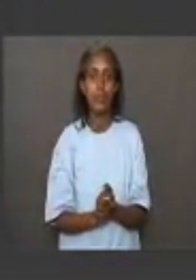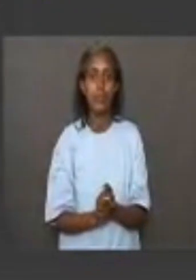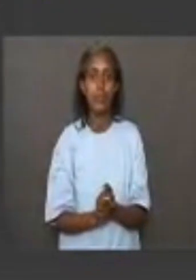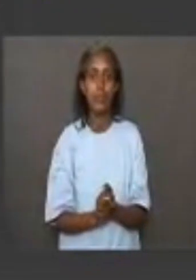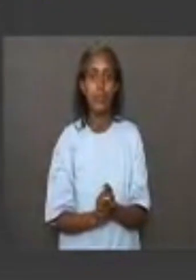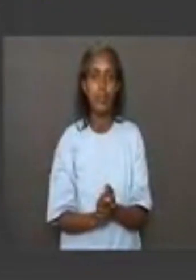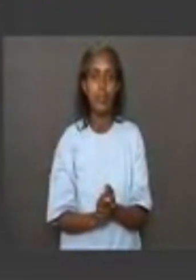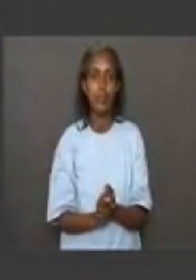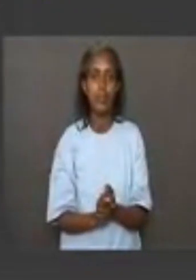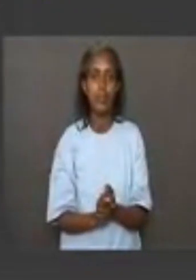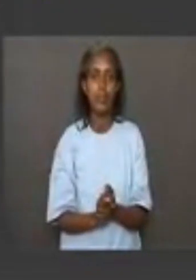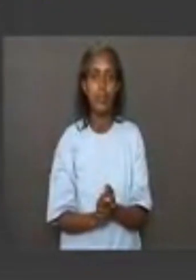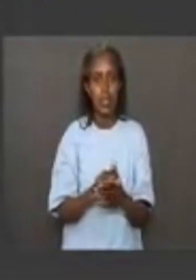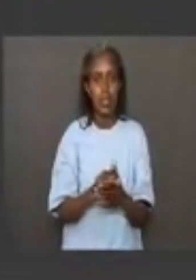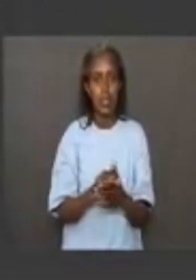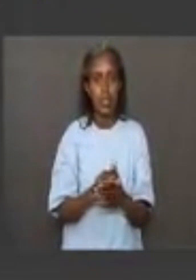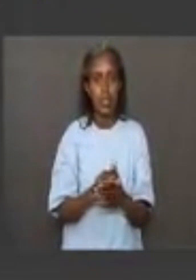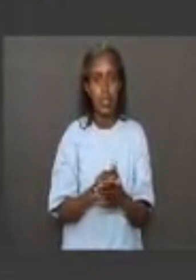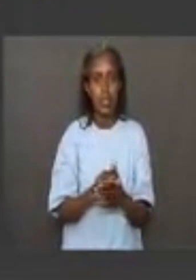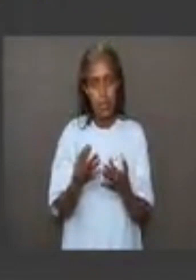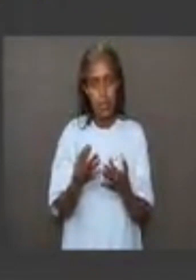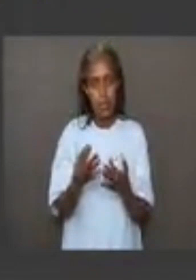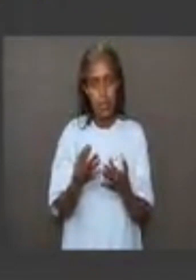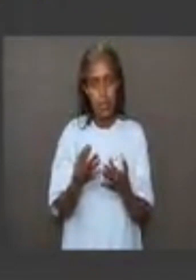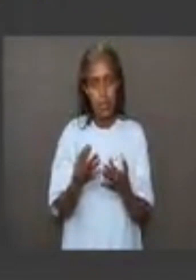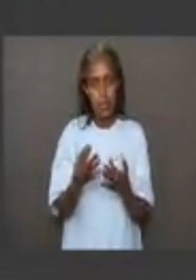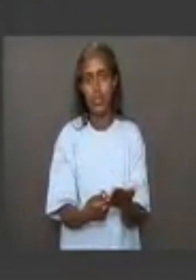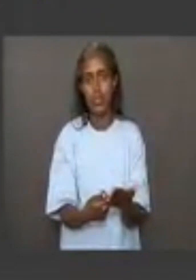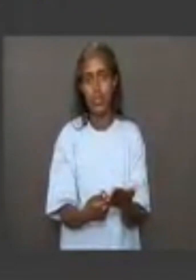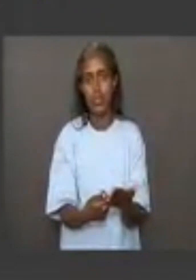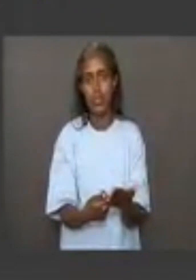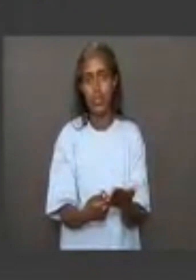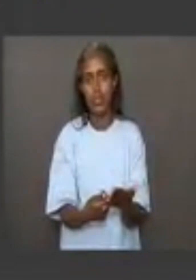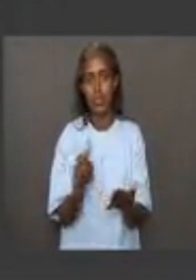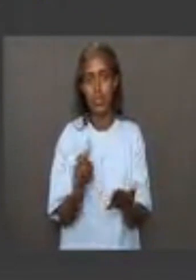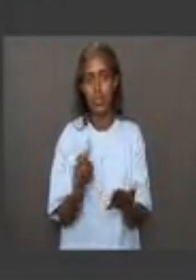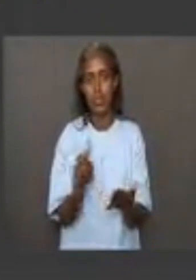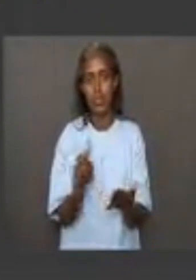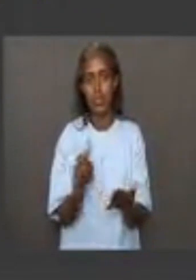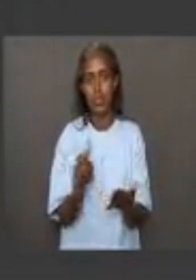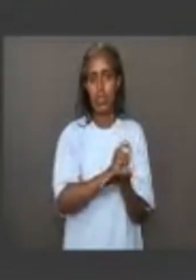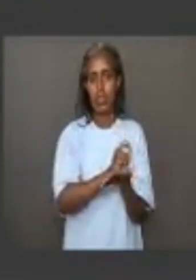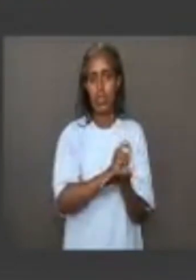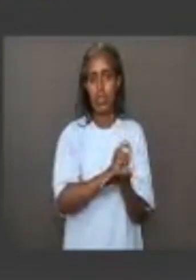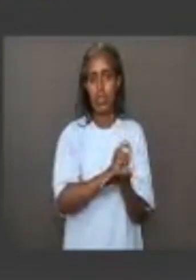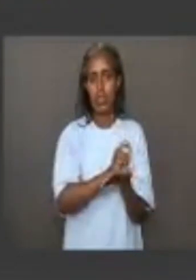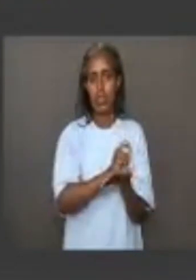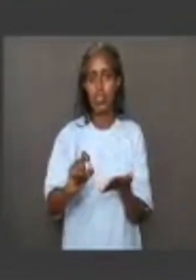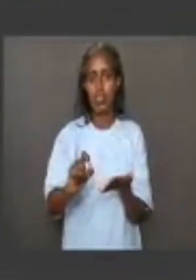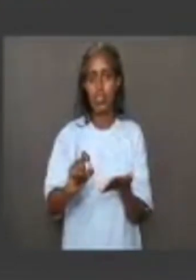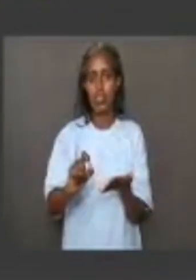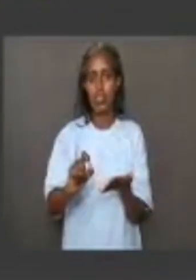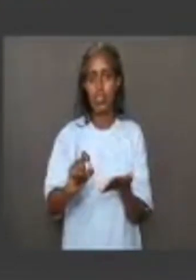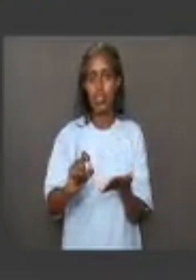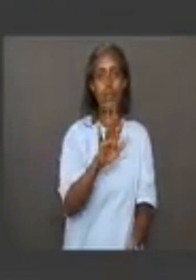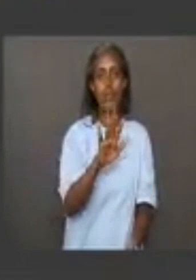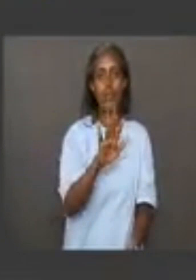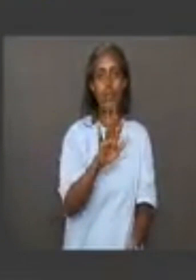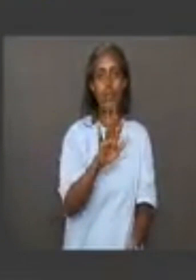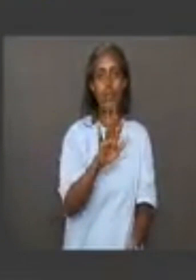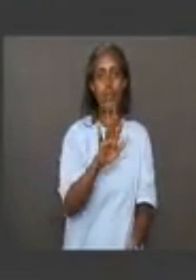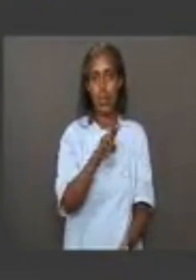To simplify this, we write the fifth root